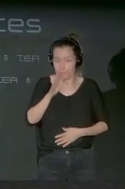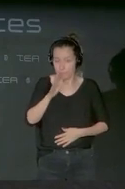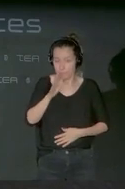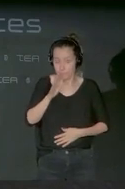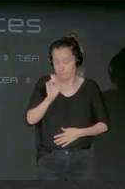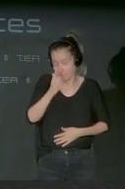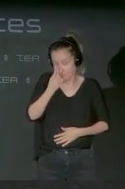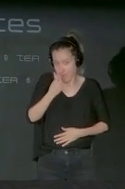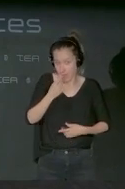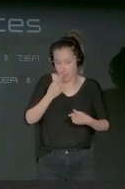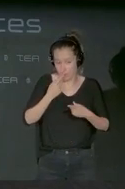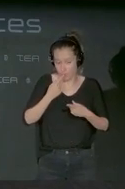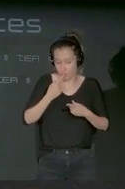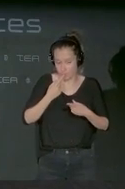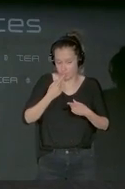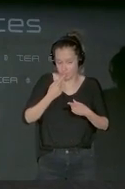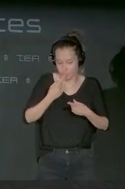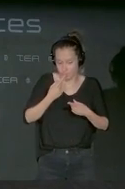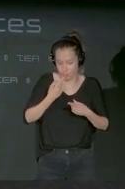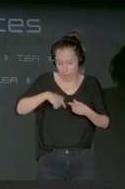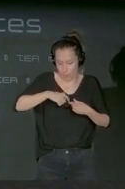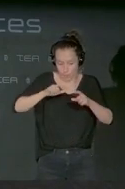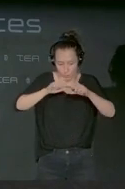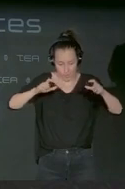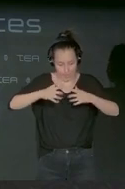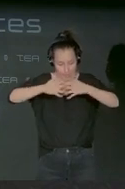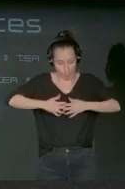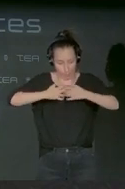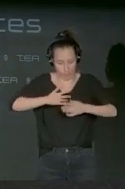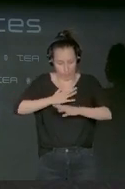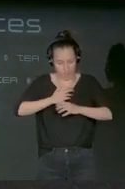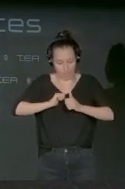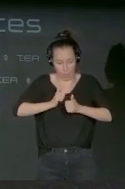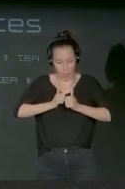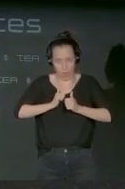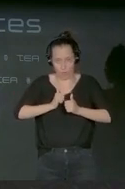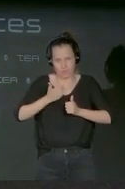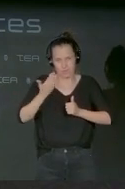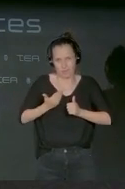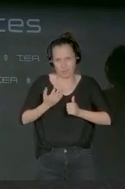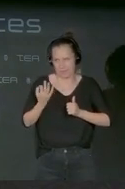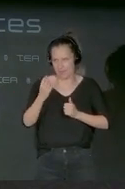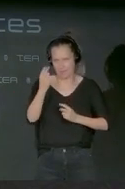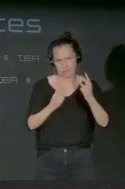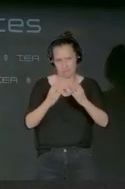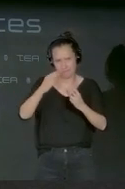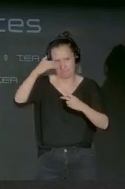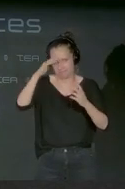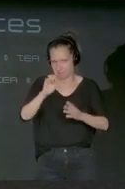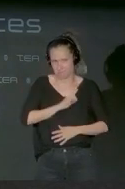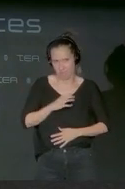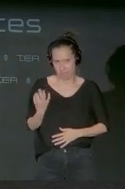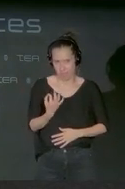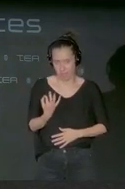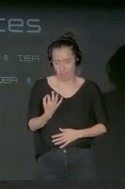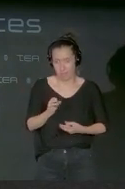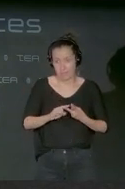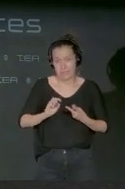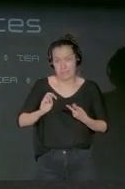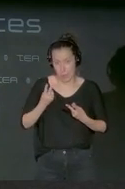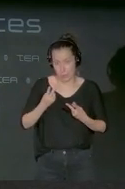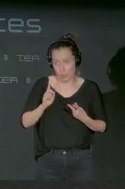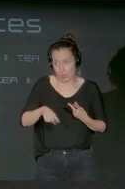noticed. Then I think the other thing that probably happened was, unfortunately, COVID. And as was